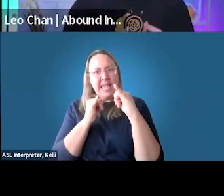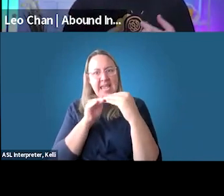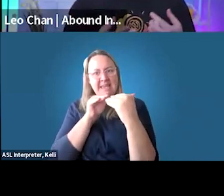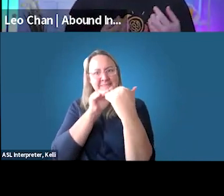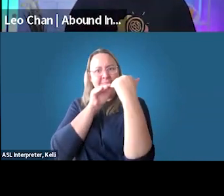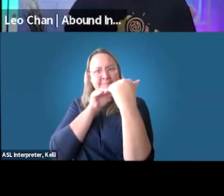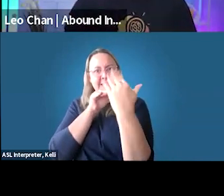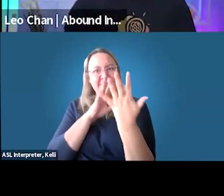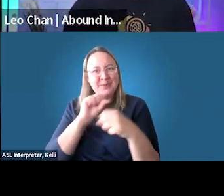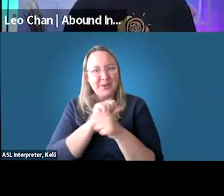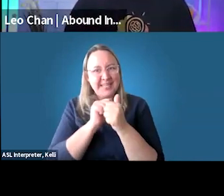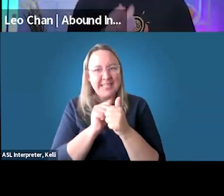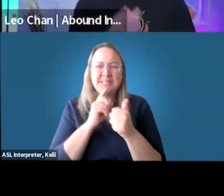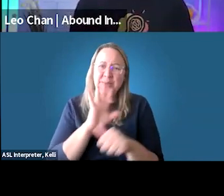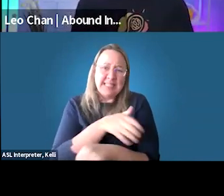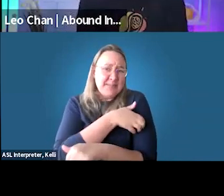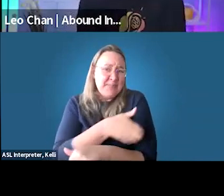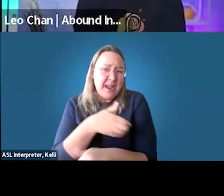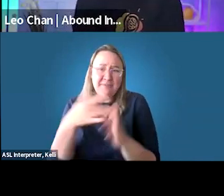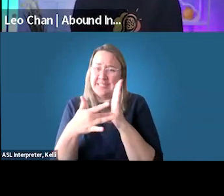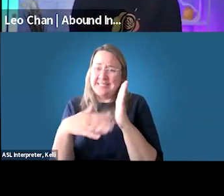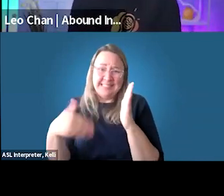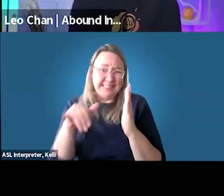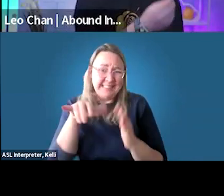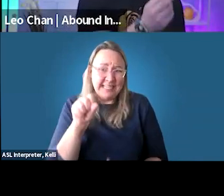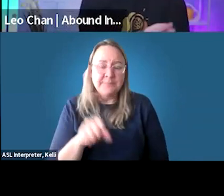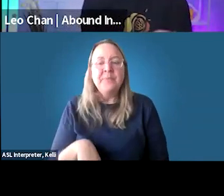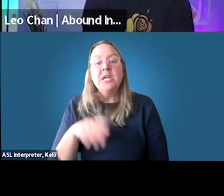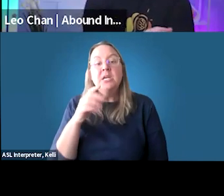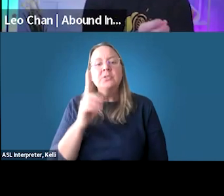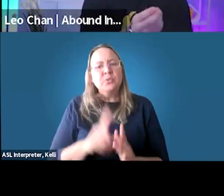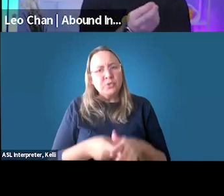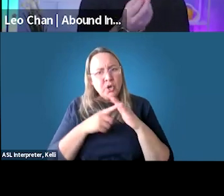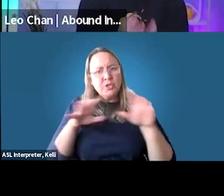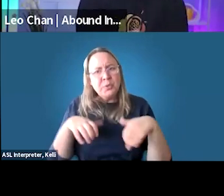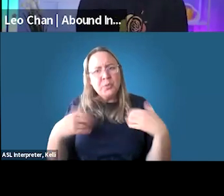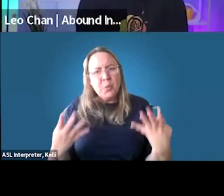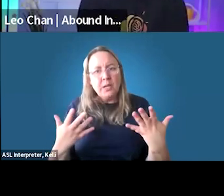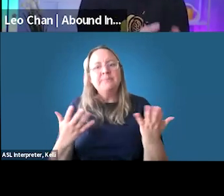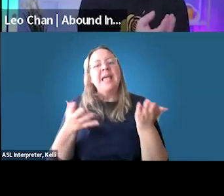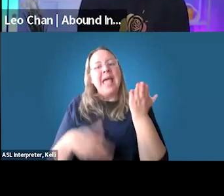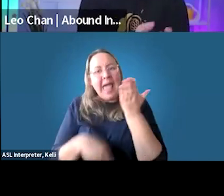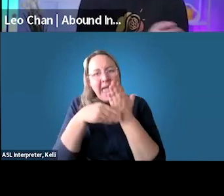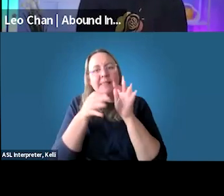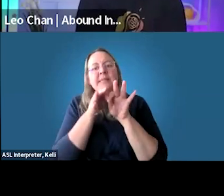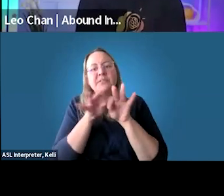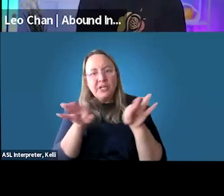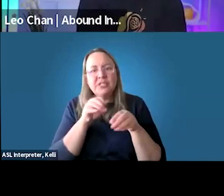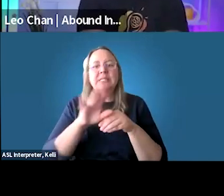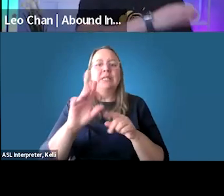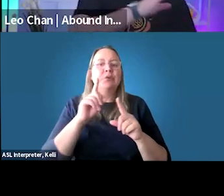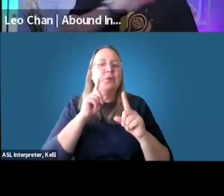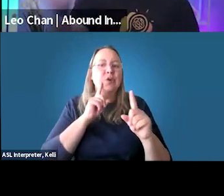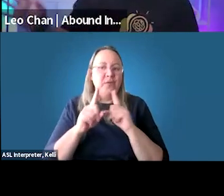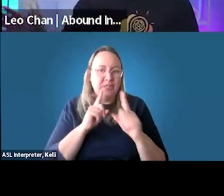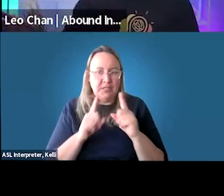And so it's a very, very powerful technique. So here's what I'd like you to start doing is to add these phrases in your conversations. You